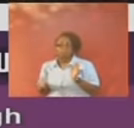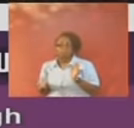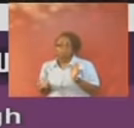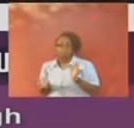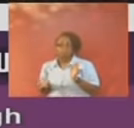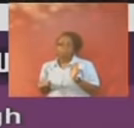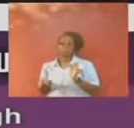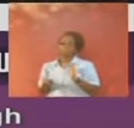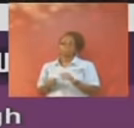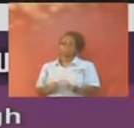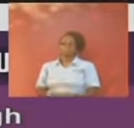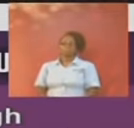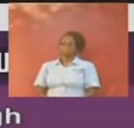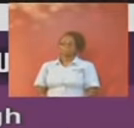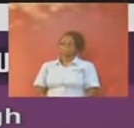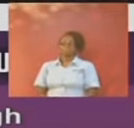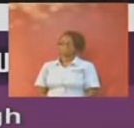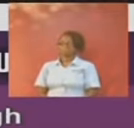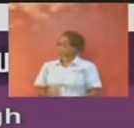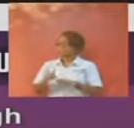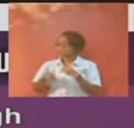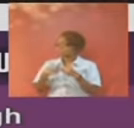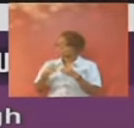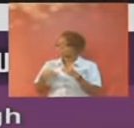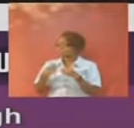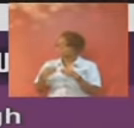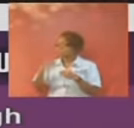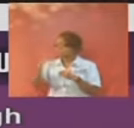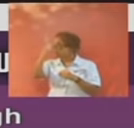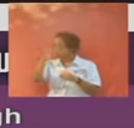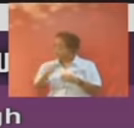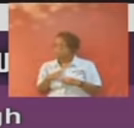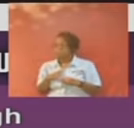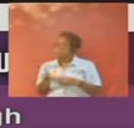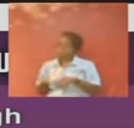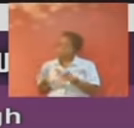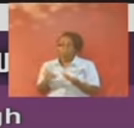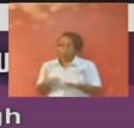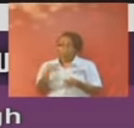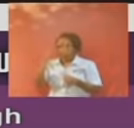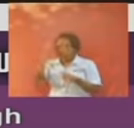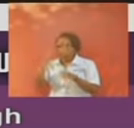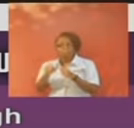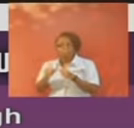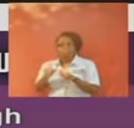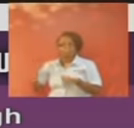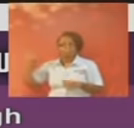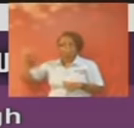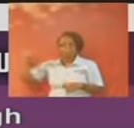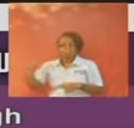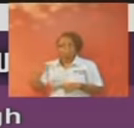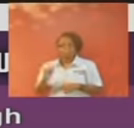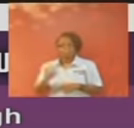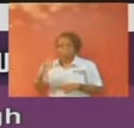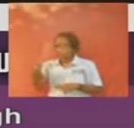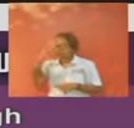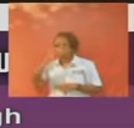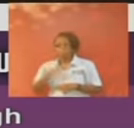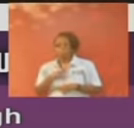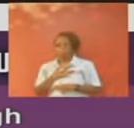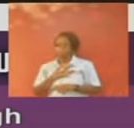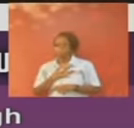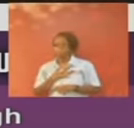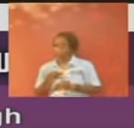on repatriation flights? Is there specific rules with regards to how a person or should be